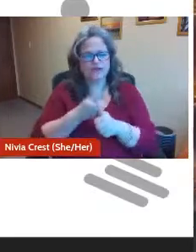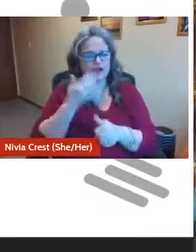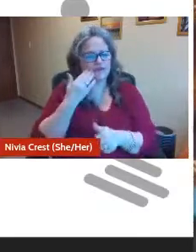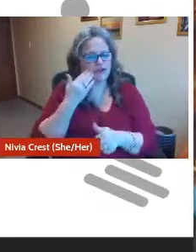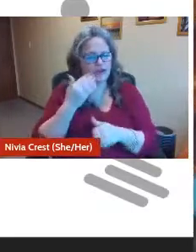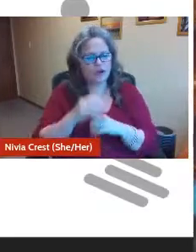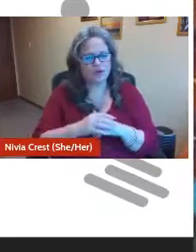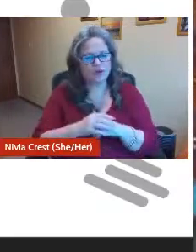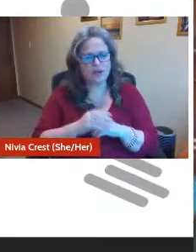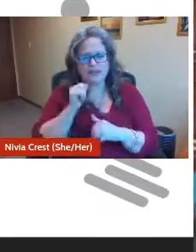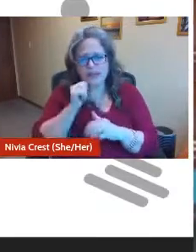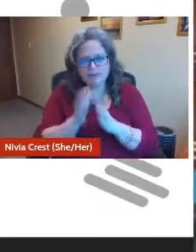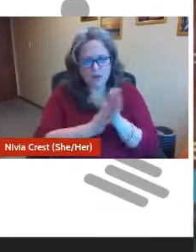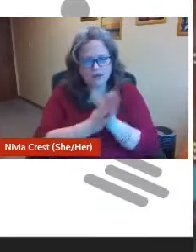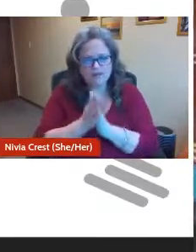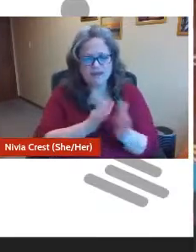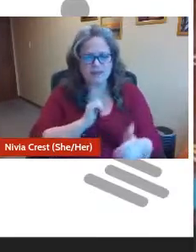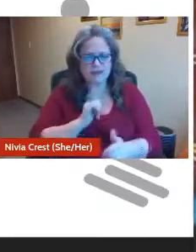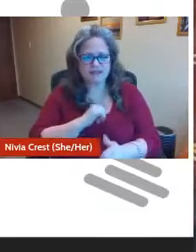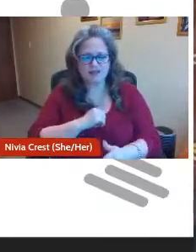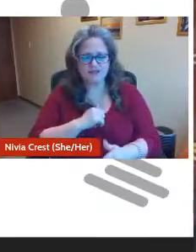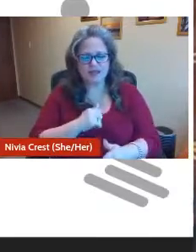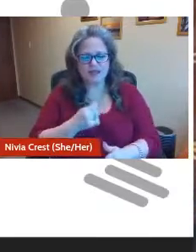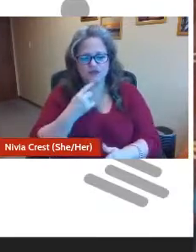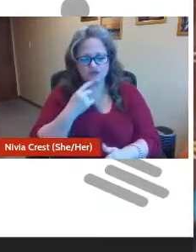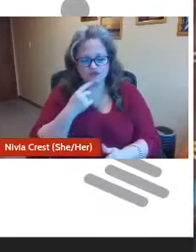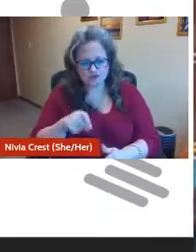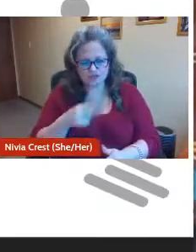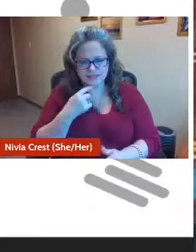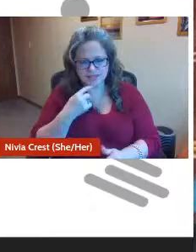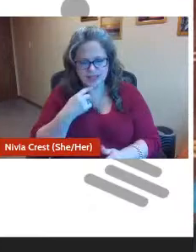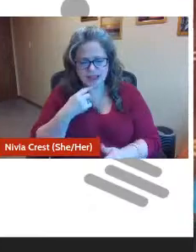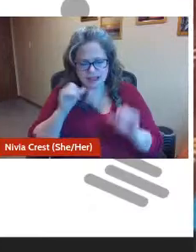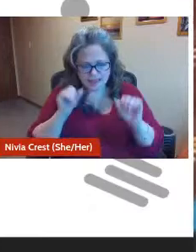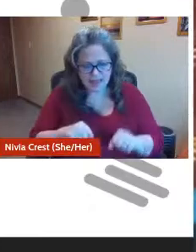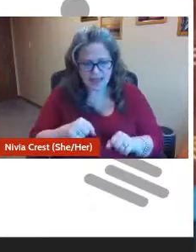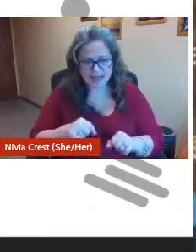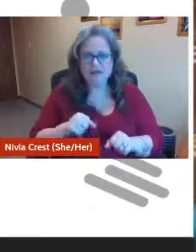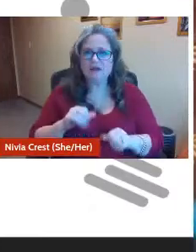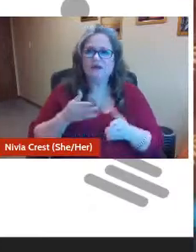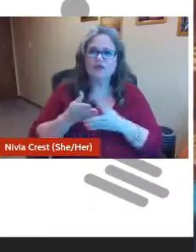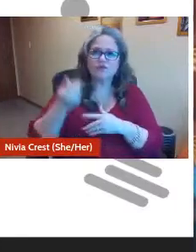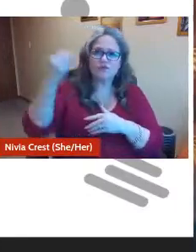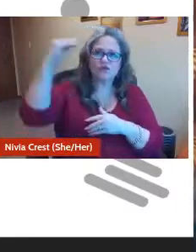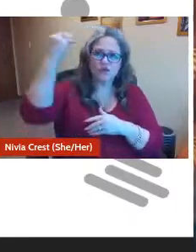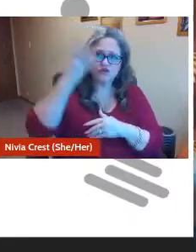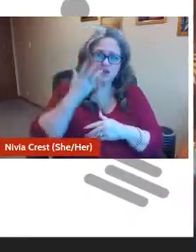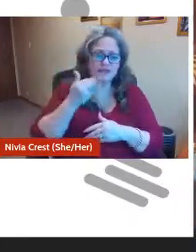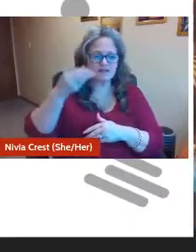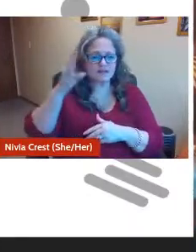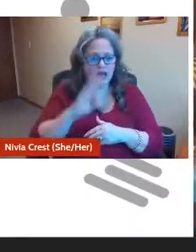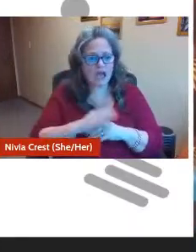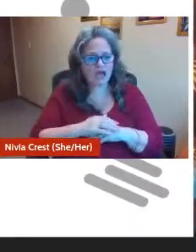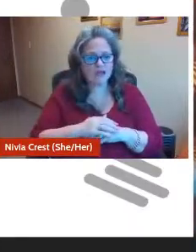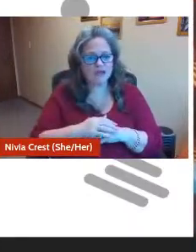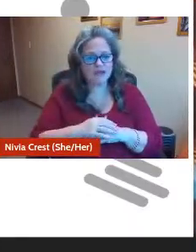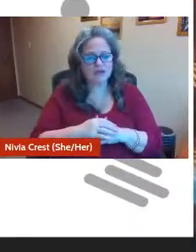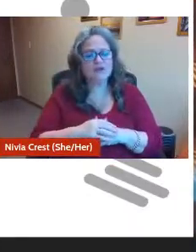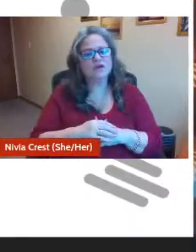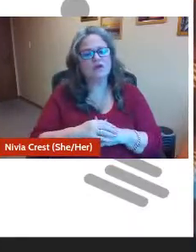You don't not motivating yourself that I can. Mm-hmm. By the grace of God, I know I can make this out. And so having that when you run